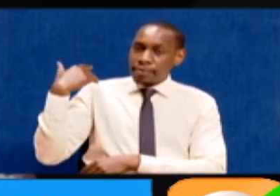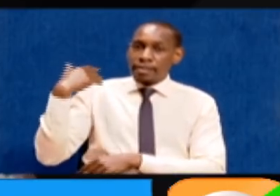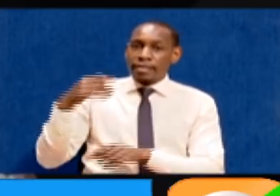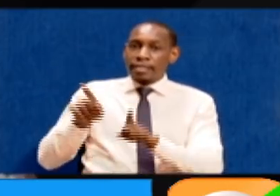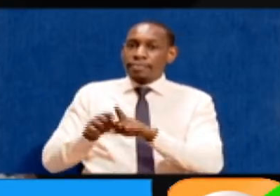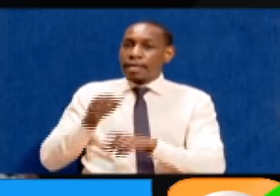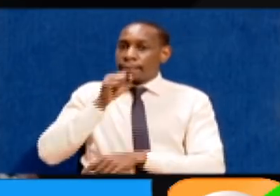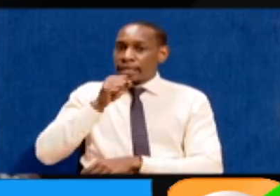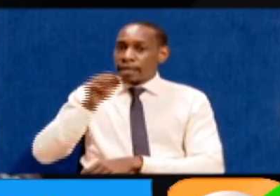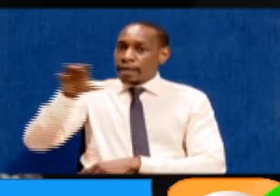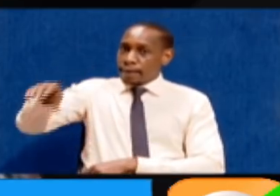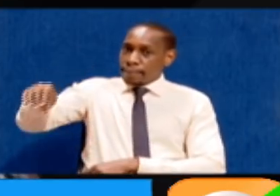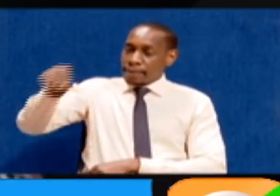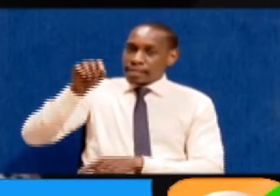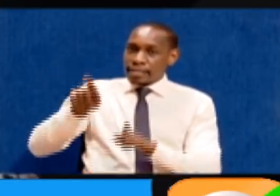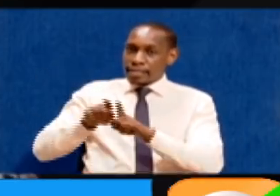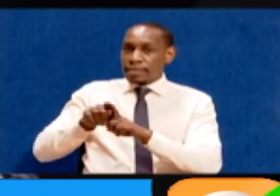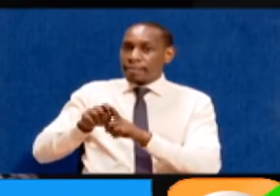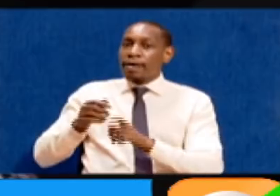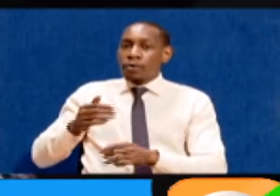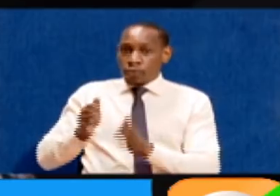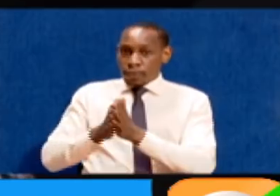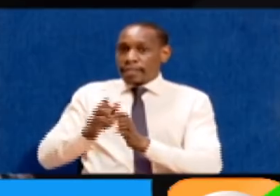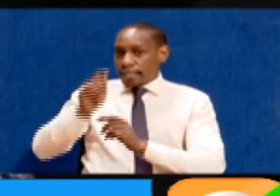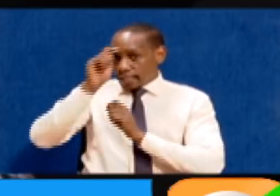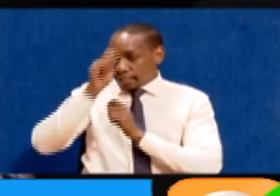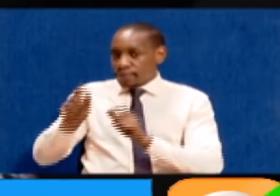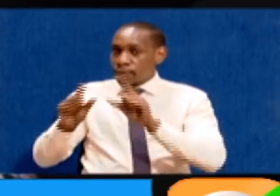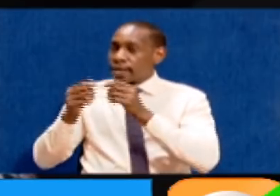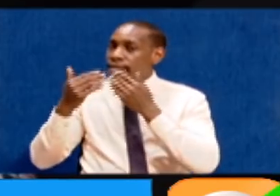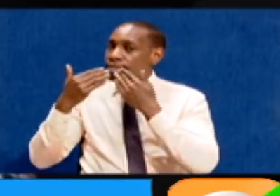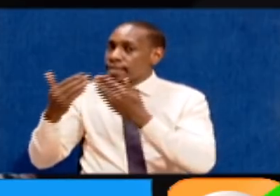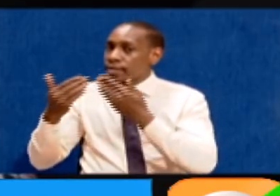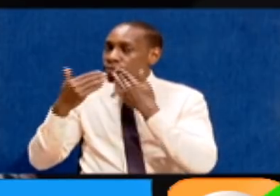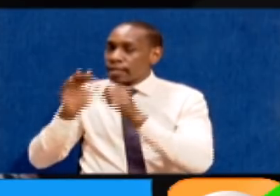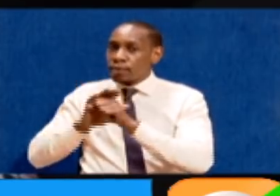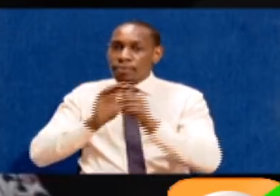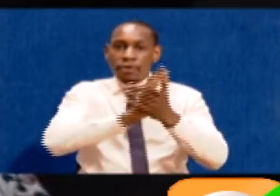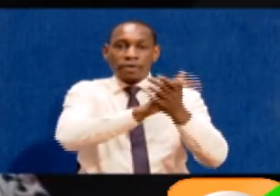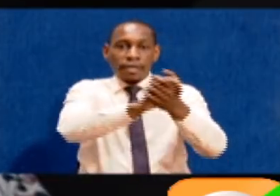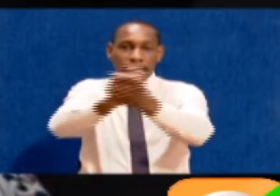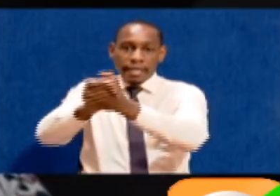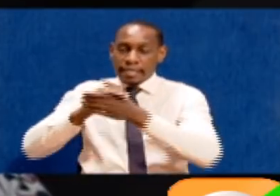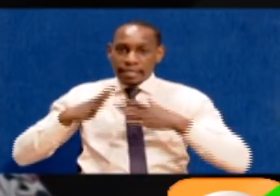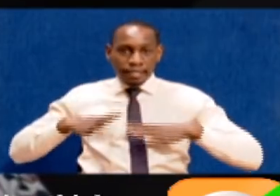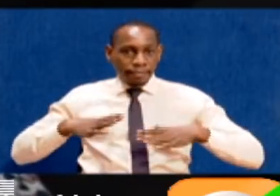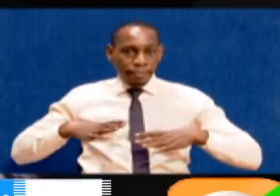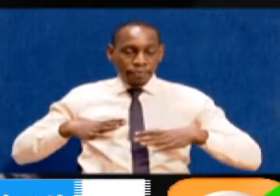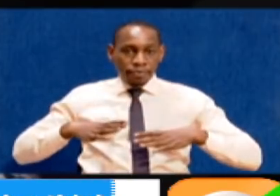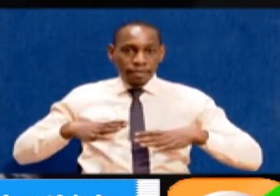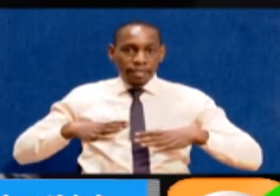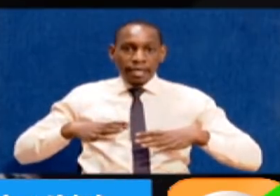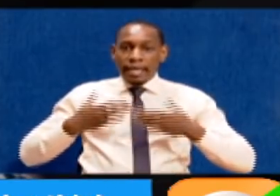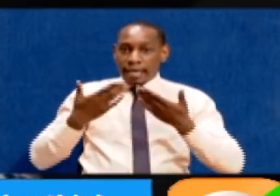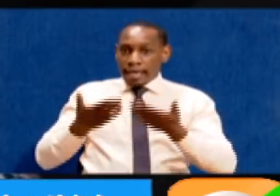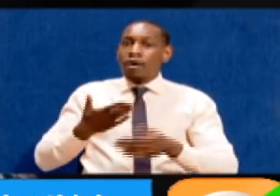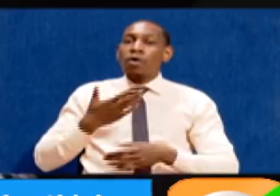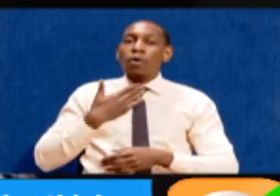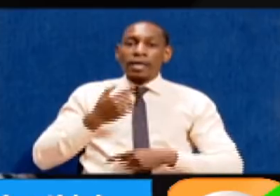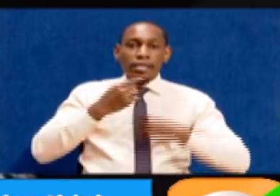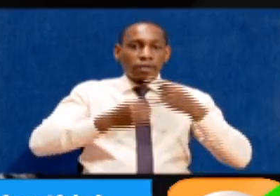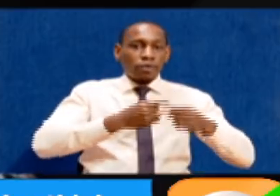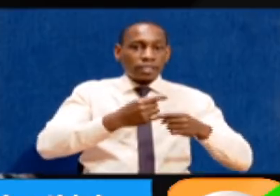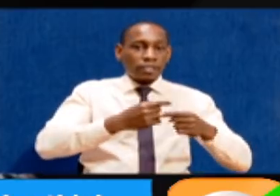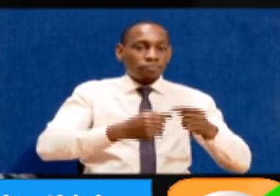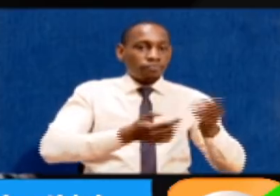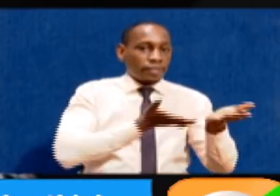back, pick the microphone respectfully, and say, "Thank you very much for greeting the people. We now need to